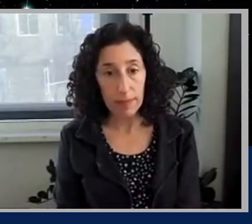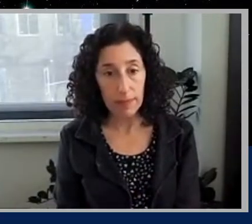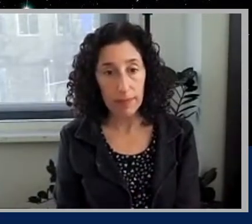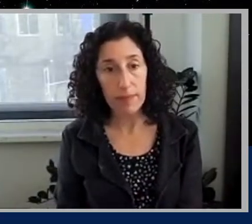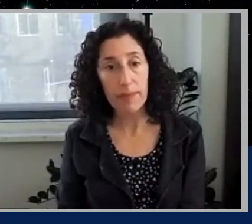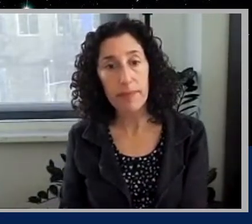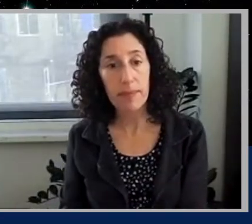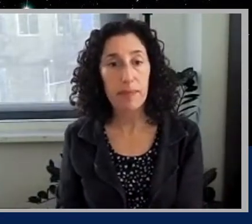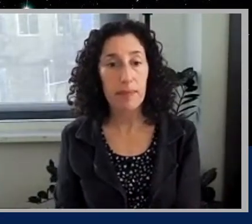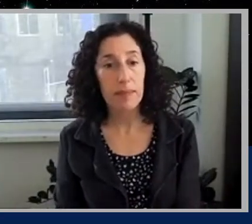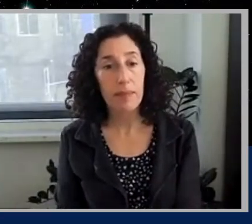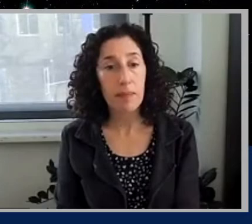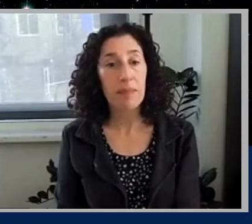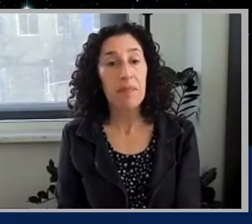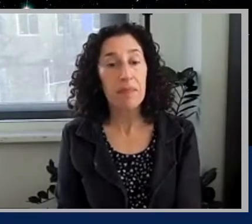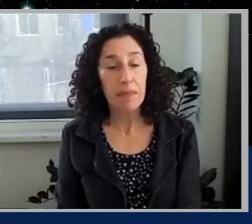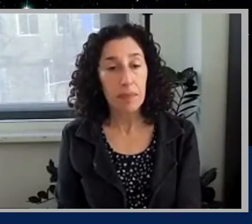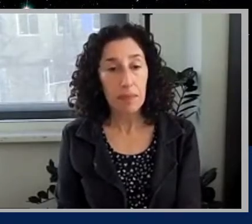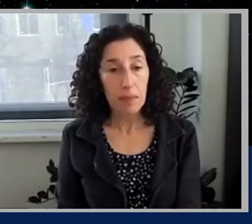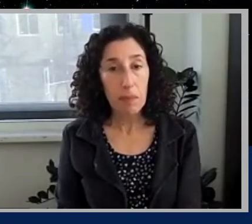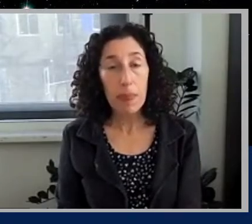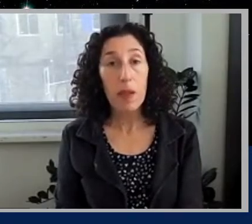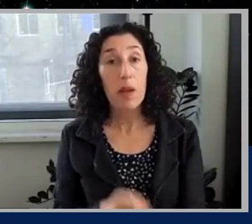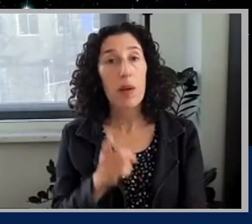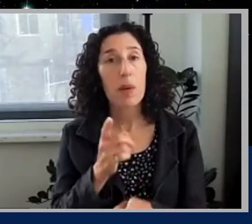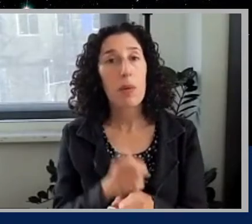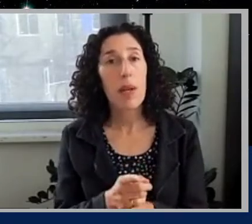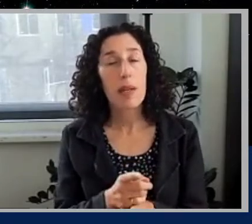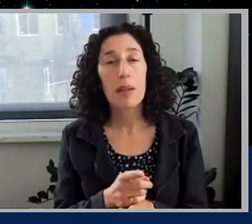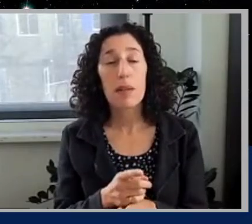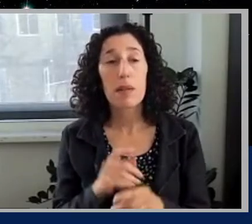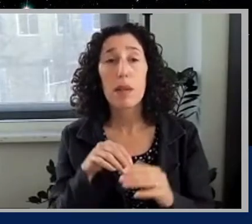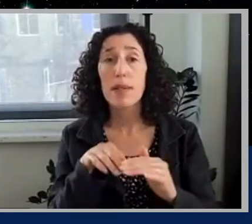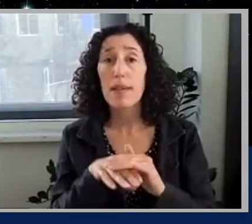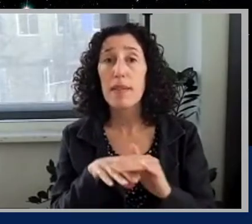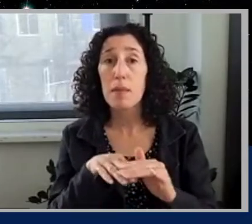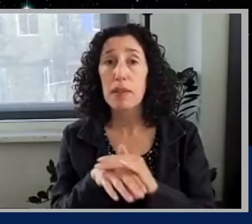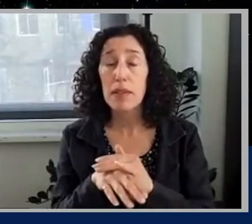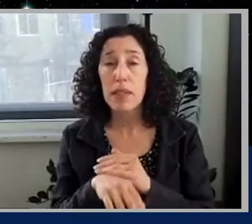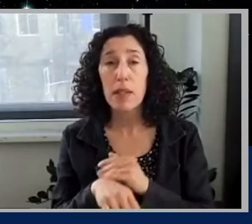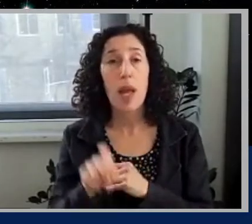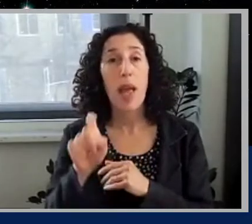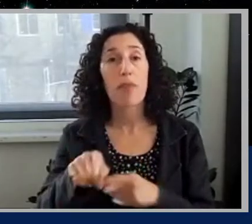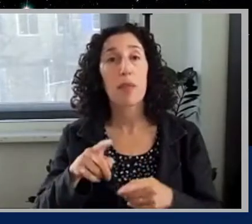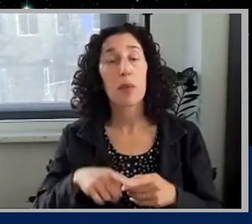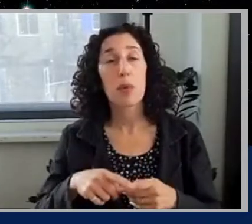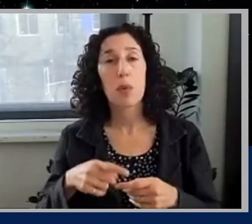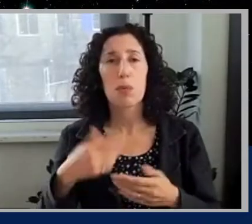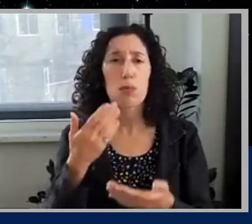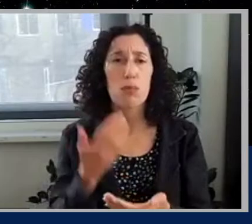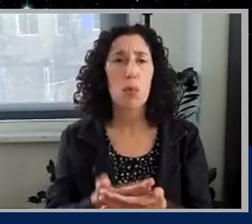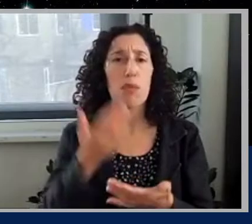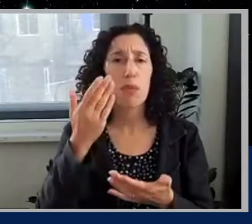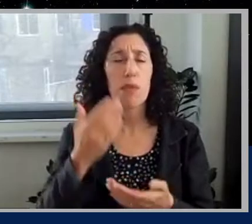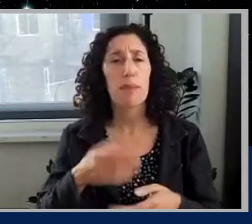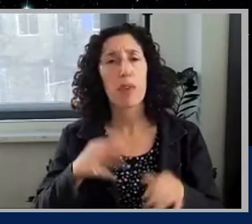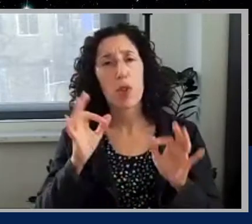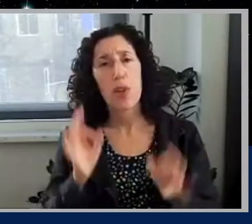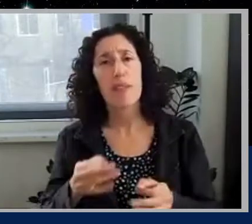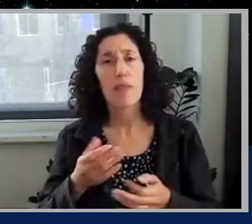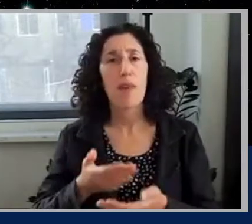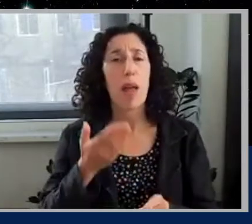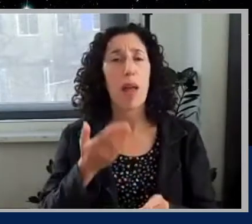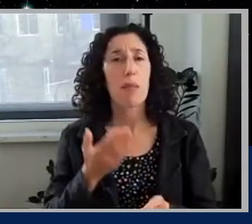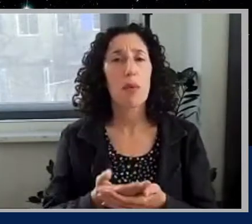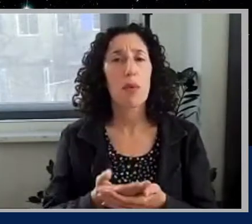accessibility is very often you have to justify it in terms of, well, how many people actually need it? But the problem is, if you don't have the